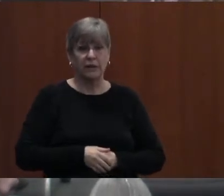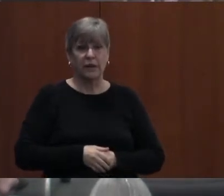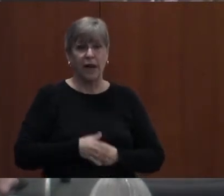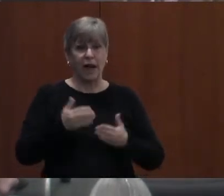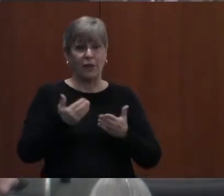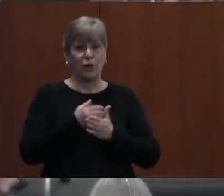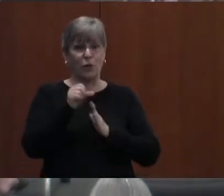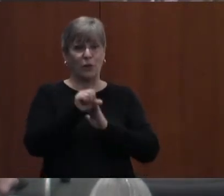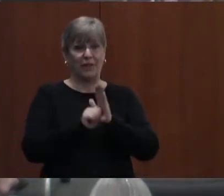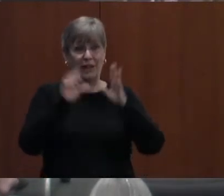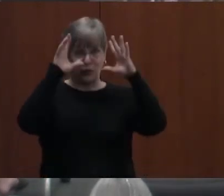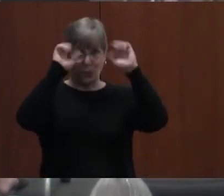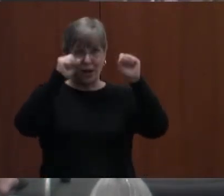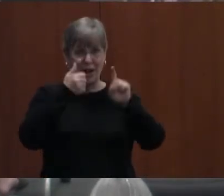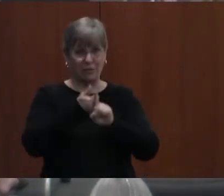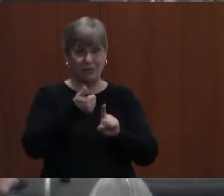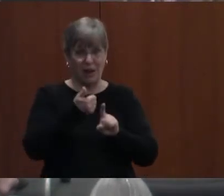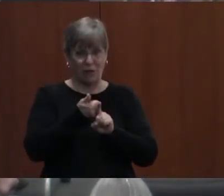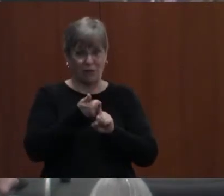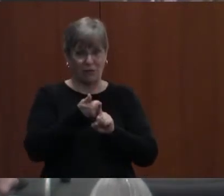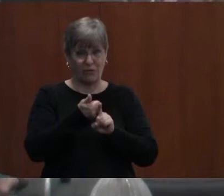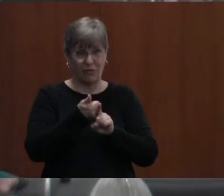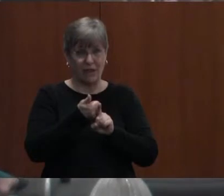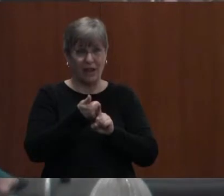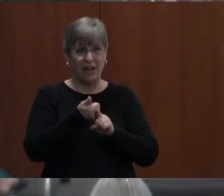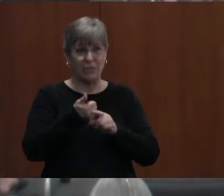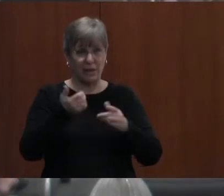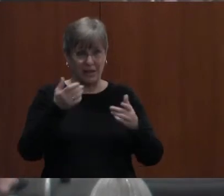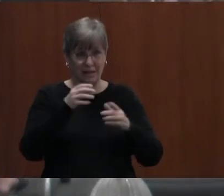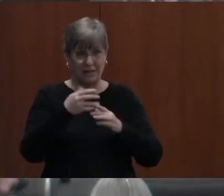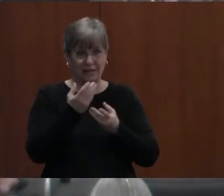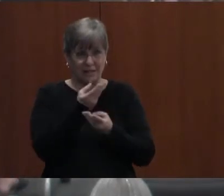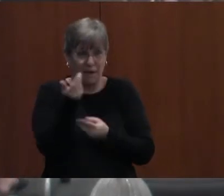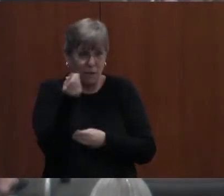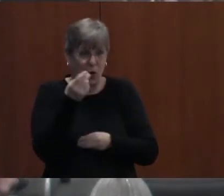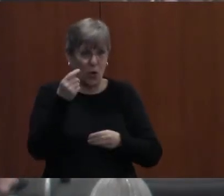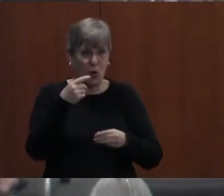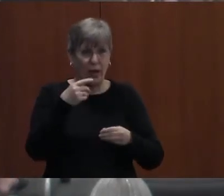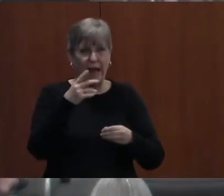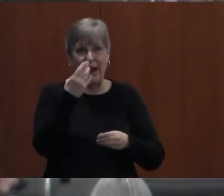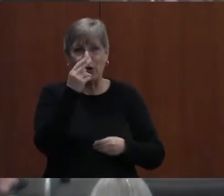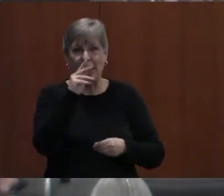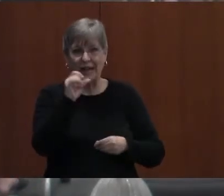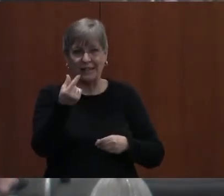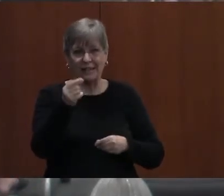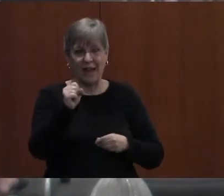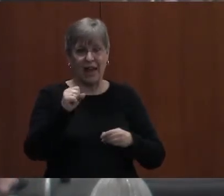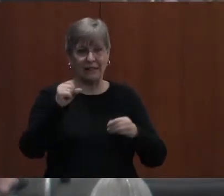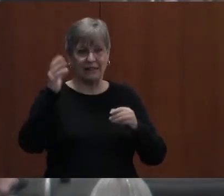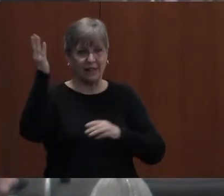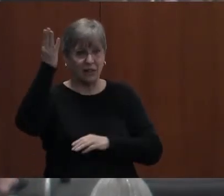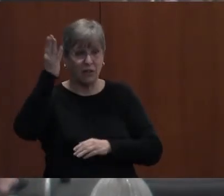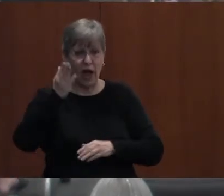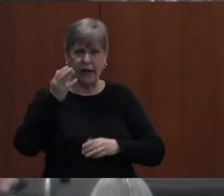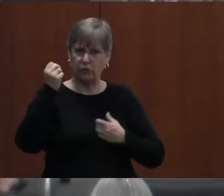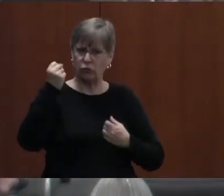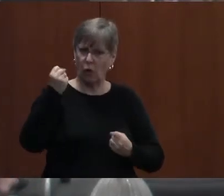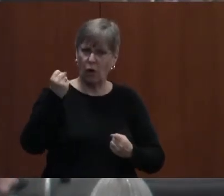state superintendent himself has been at several hearings testifying very forcefully and